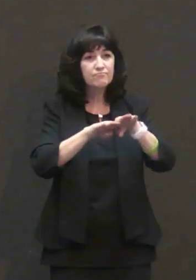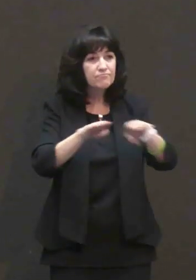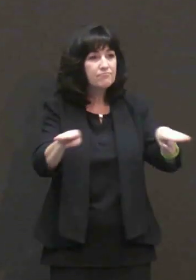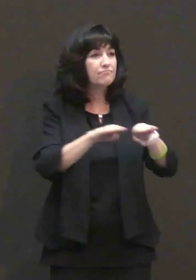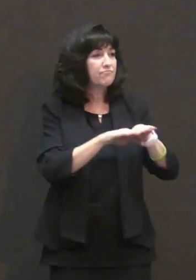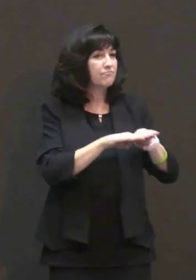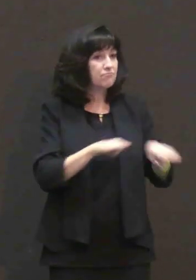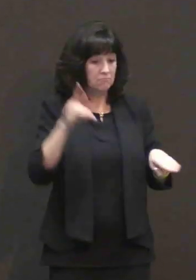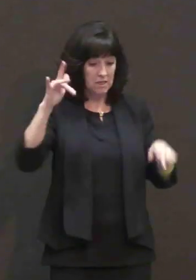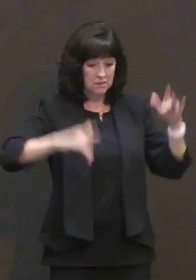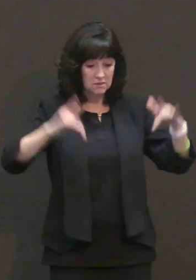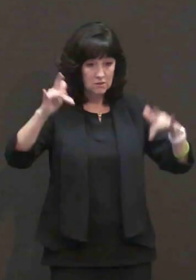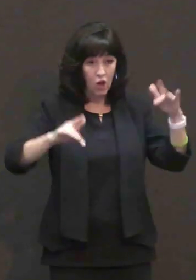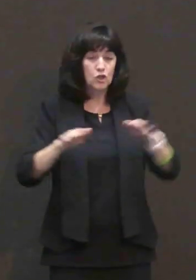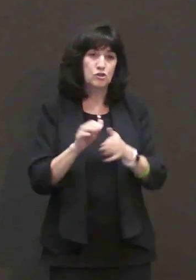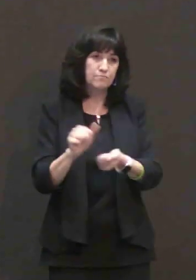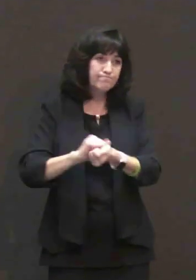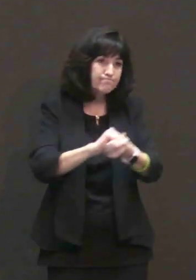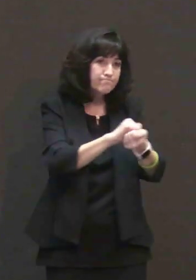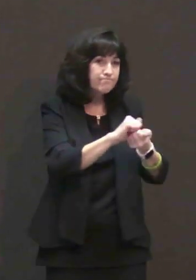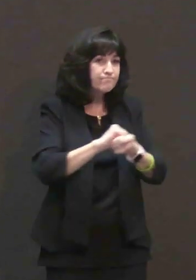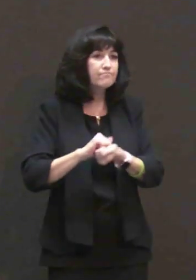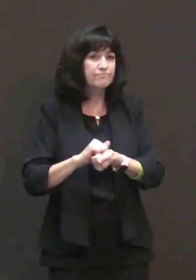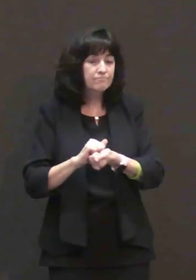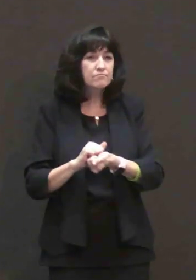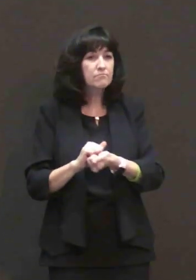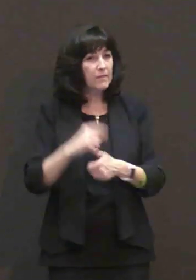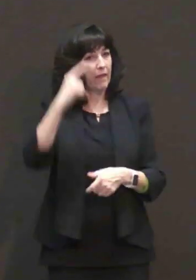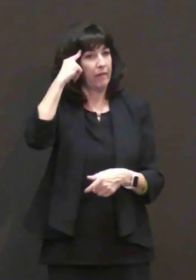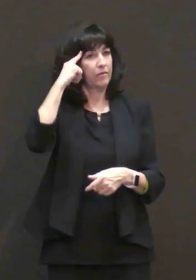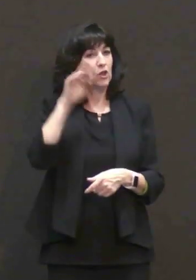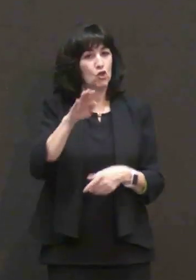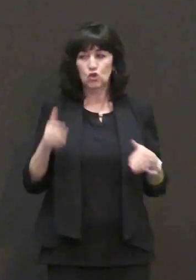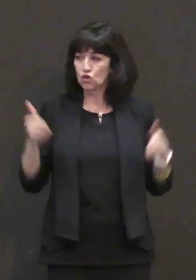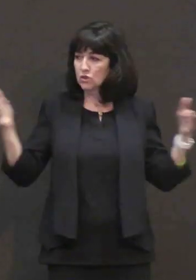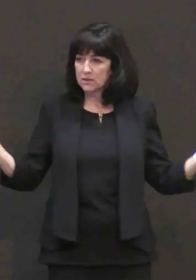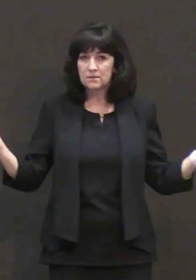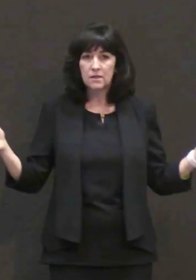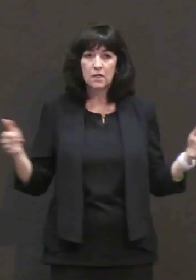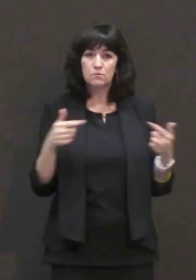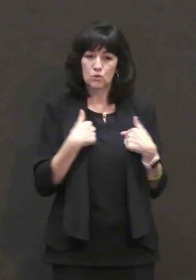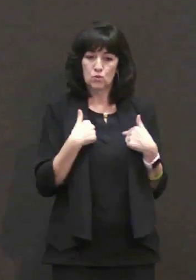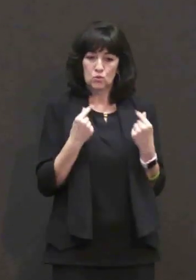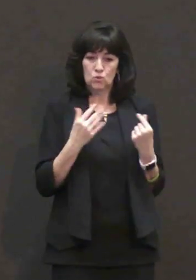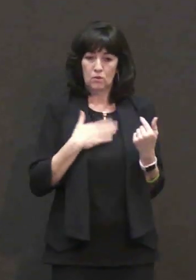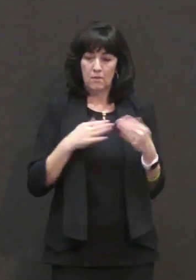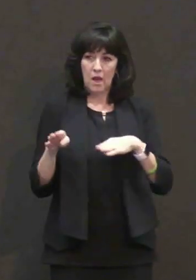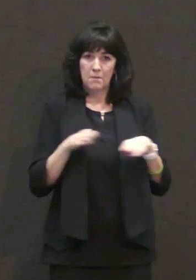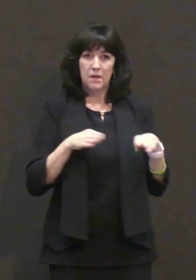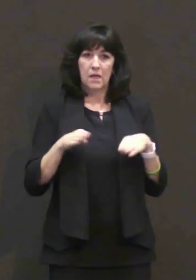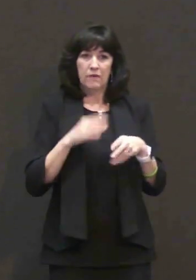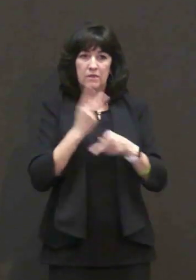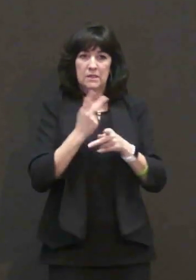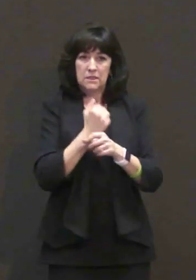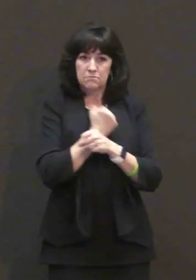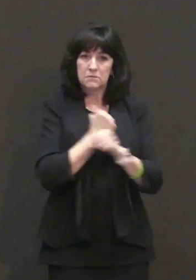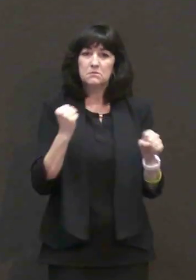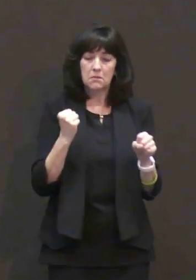surfaces that are touched often. And think about your neighbors. You know, what you do affects your neighbors, and what your neighbors do affects you. And if